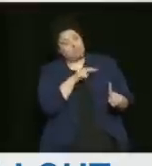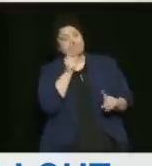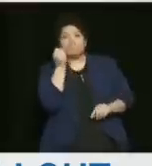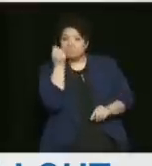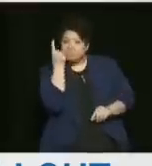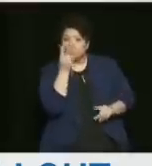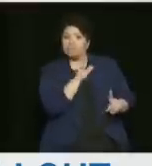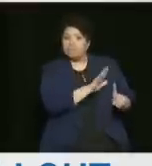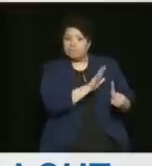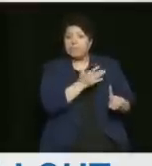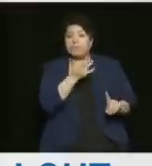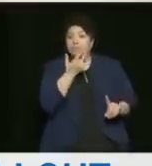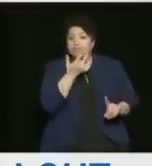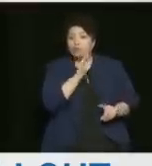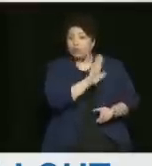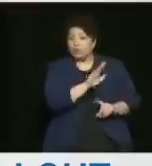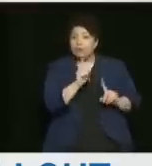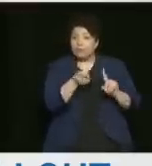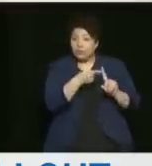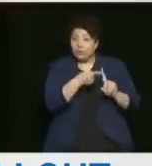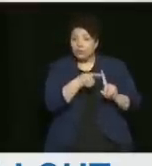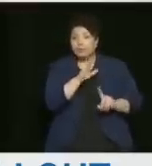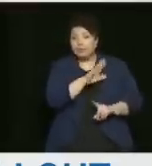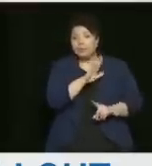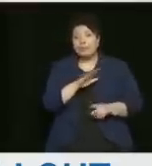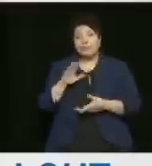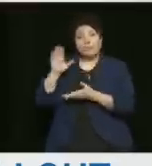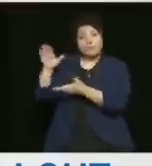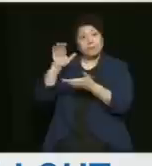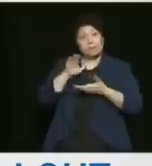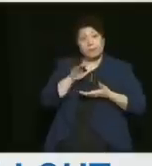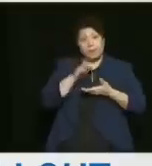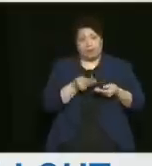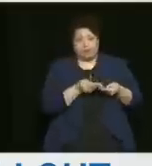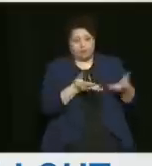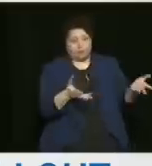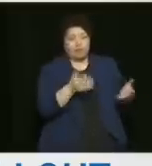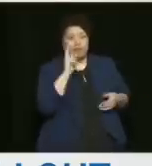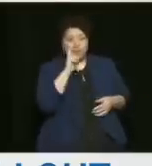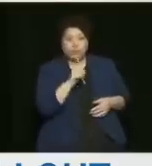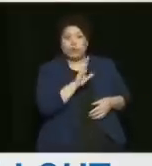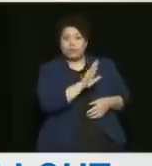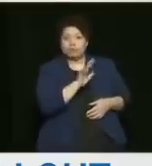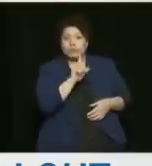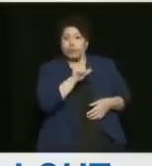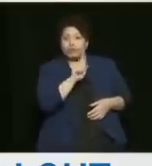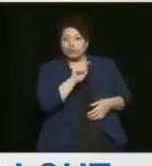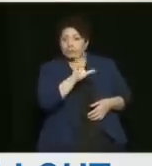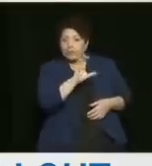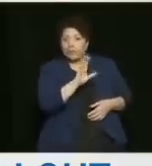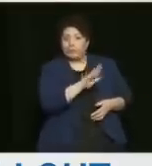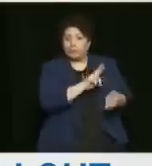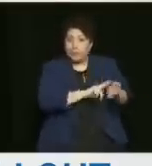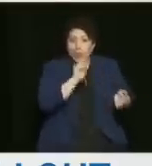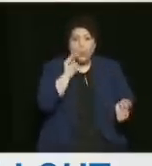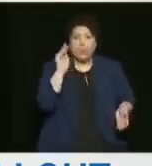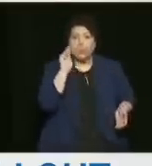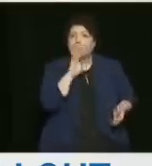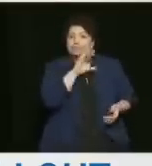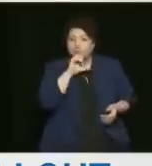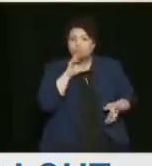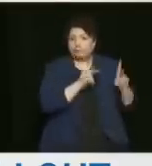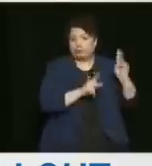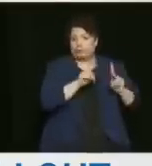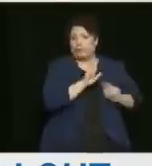say they would like to have their first doses delivered in long-term care facilities. I think we can get that. In another province, maybe they would say that, with